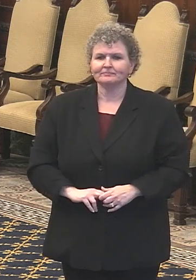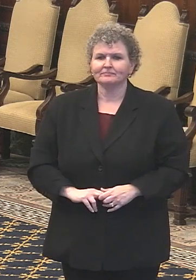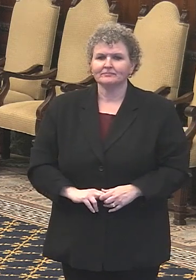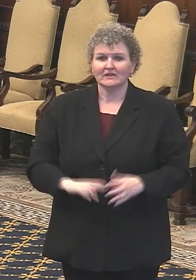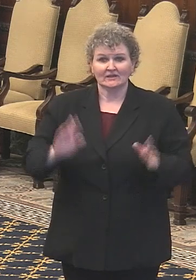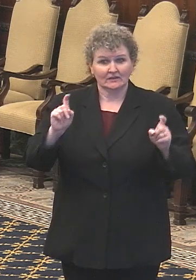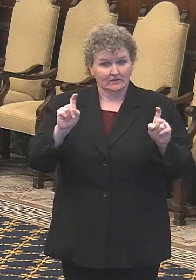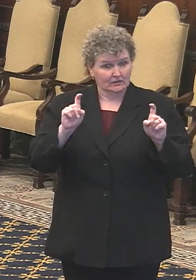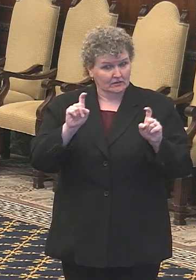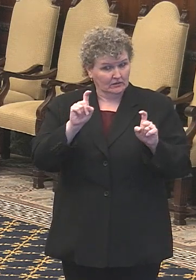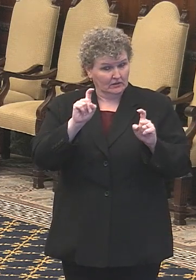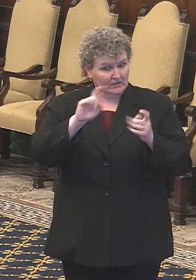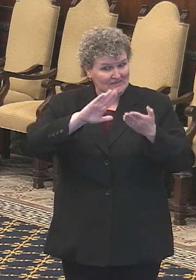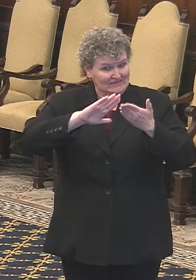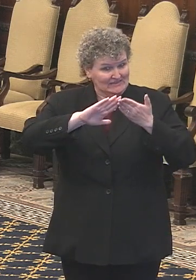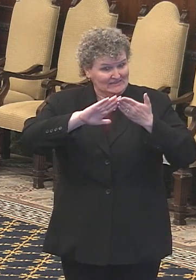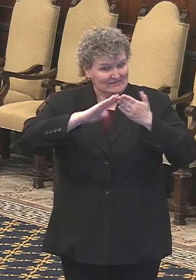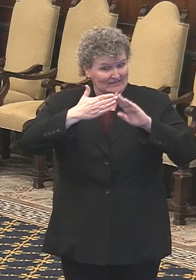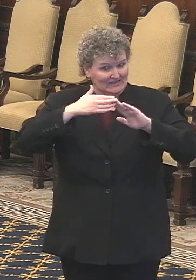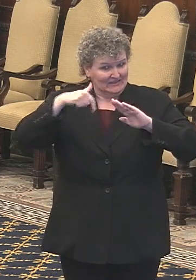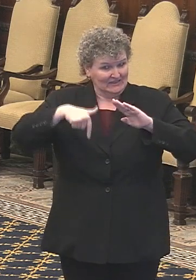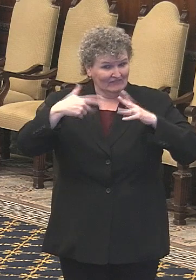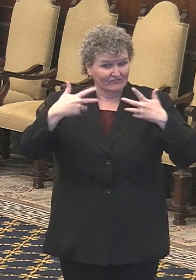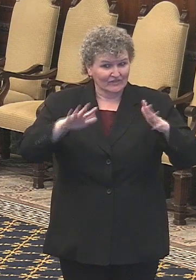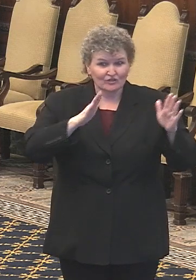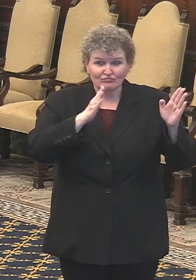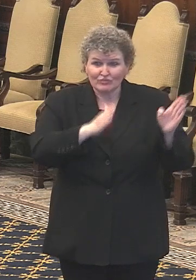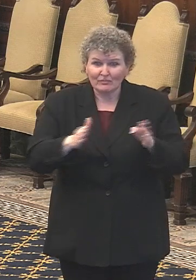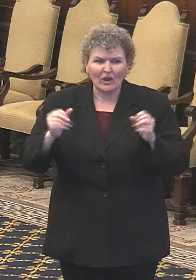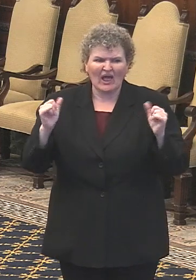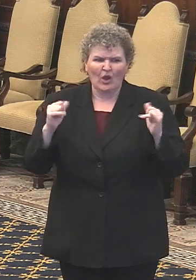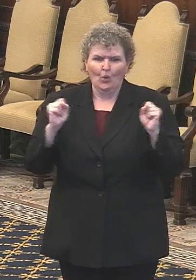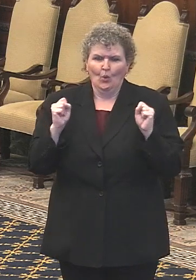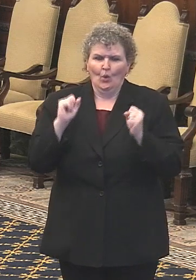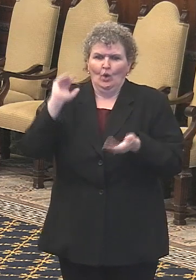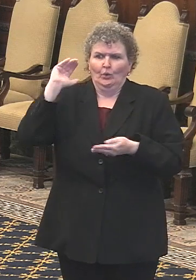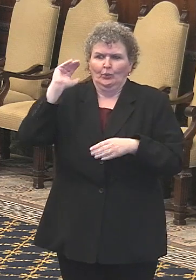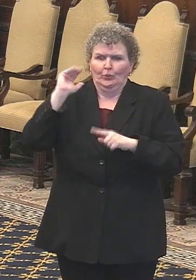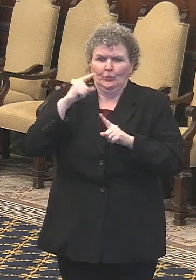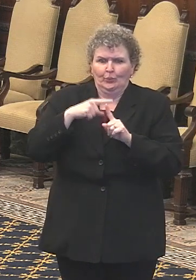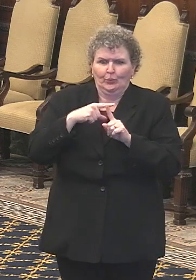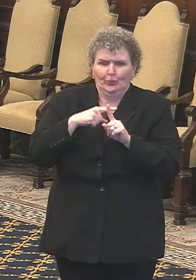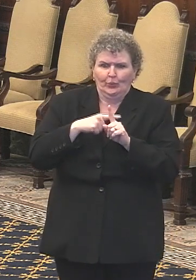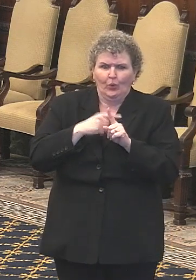making, given the cold snap that we're having this week, for the homeless population?